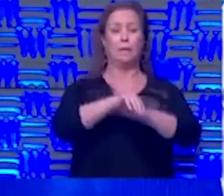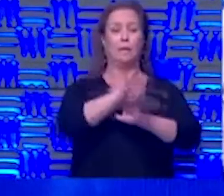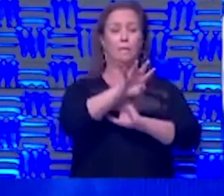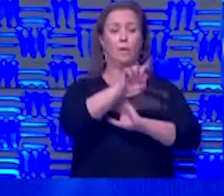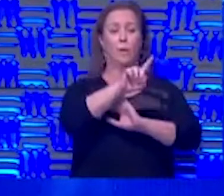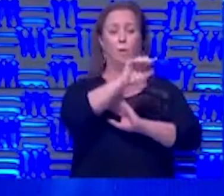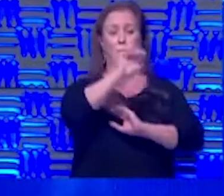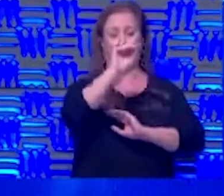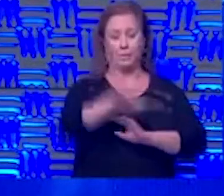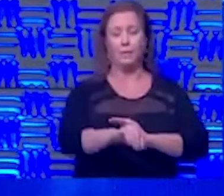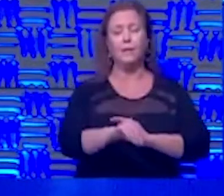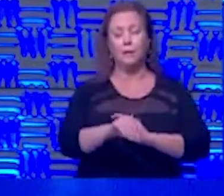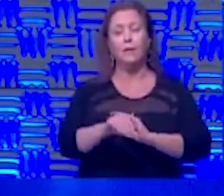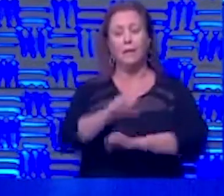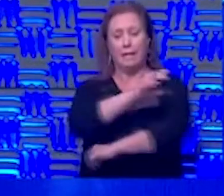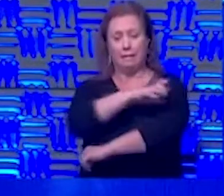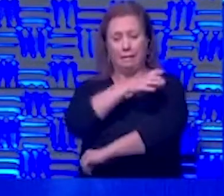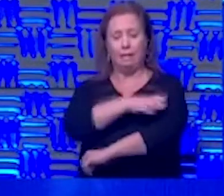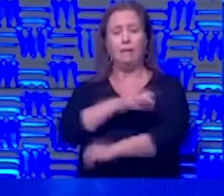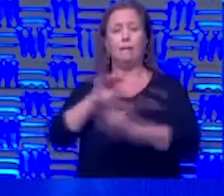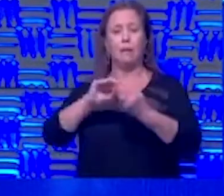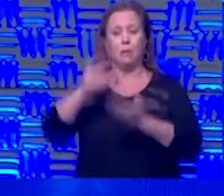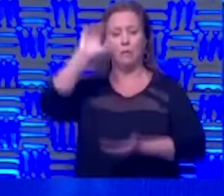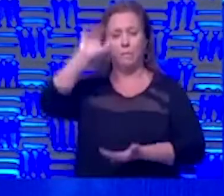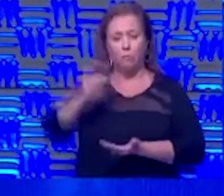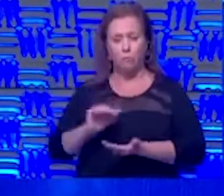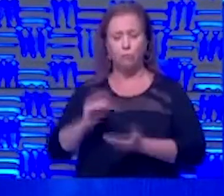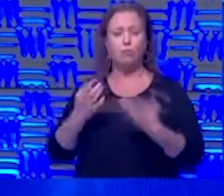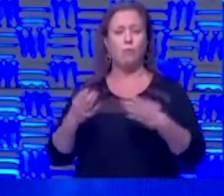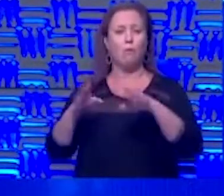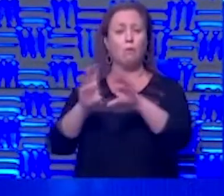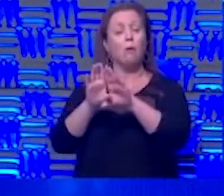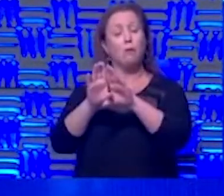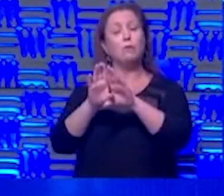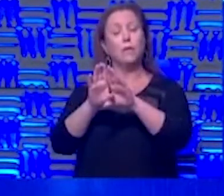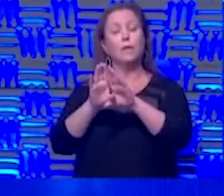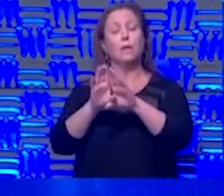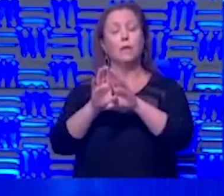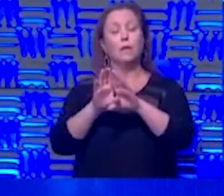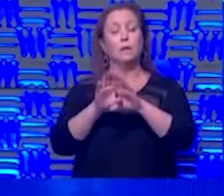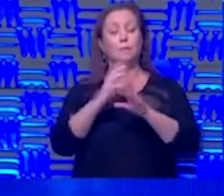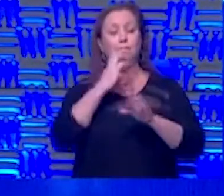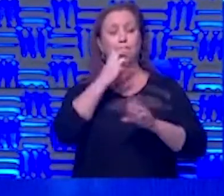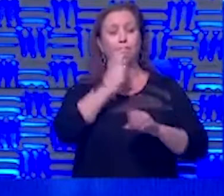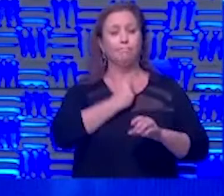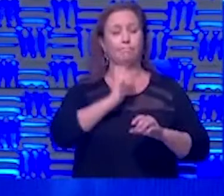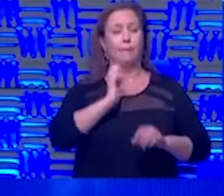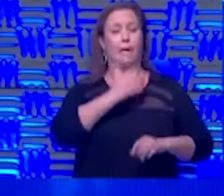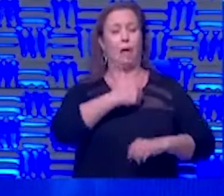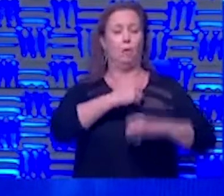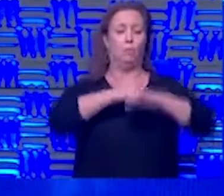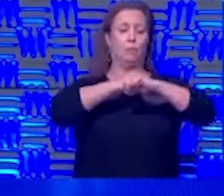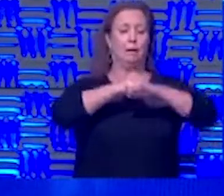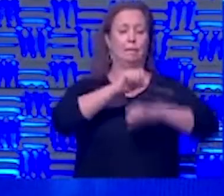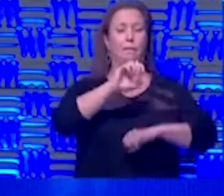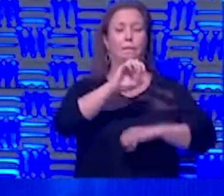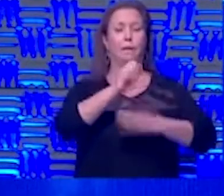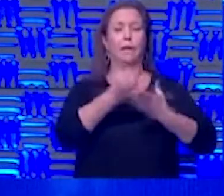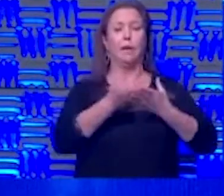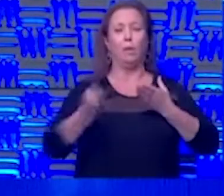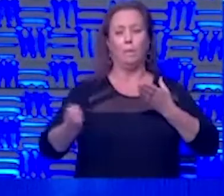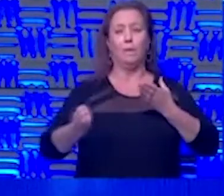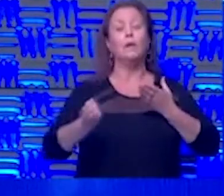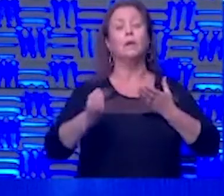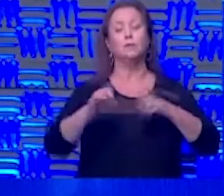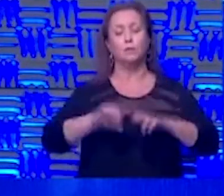clinics or reduce the clinic volumes and operations in order to preserve our protective equipment, those